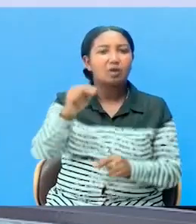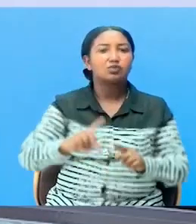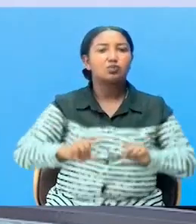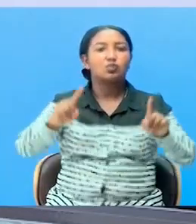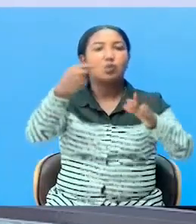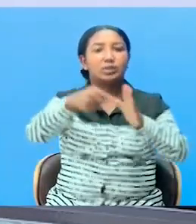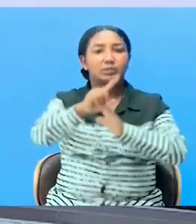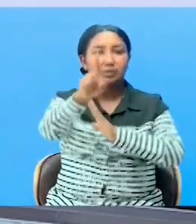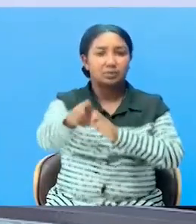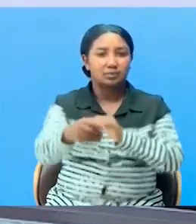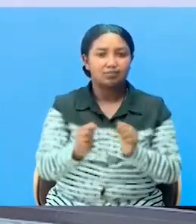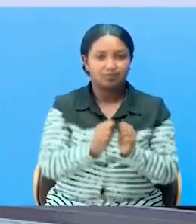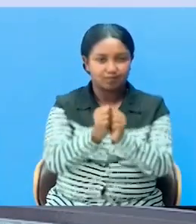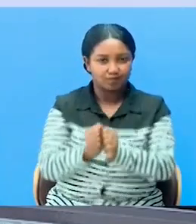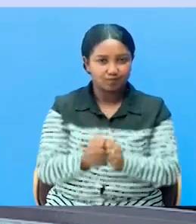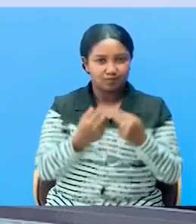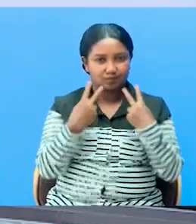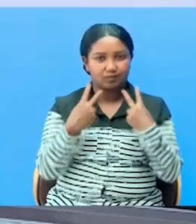see together.